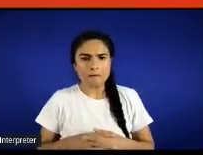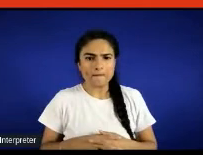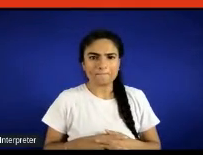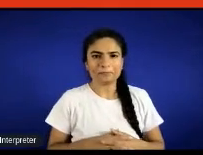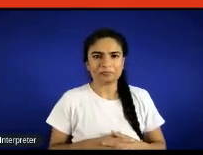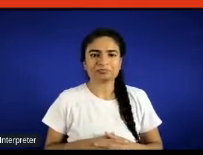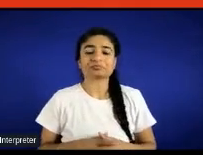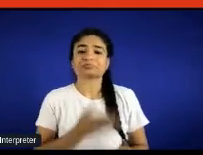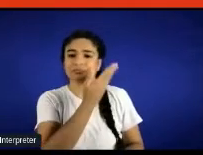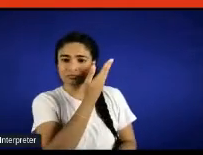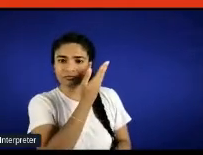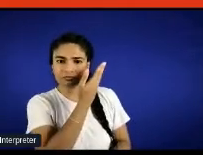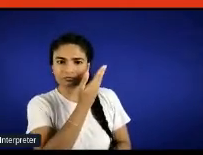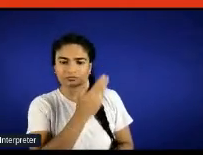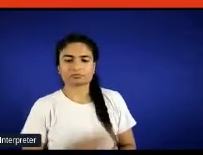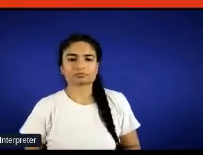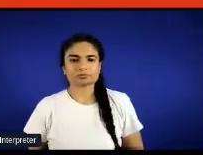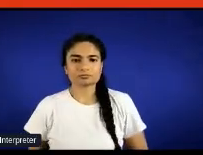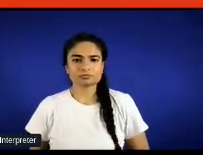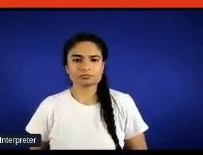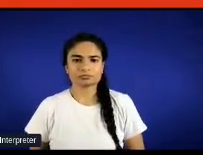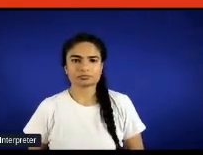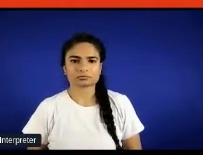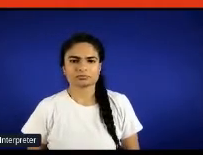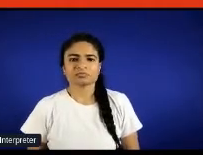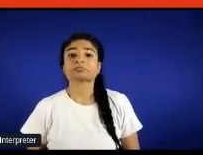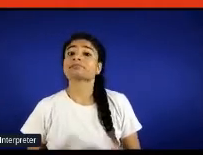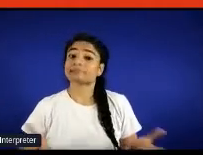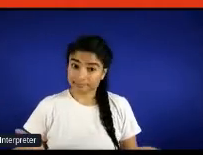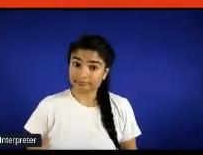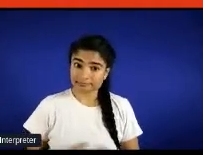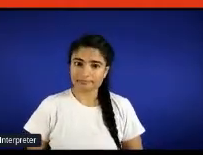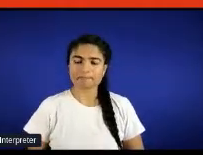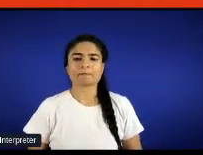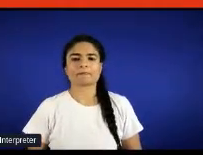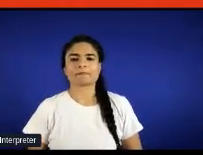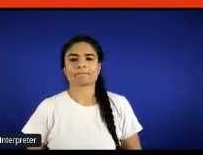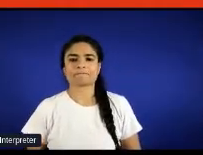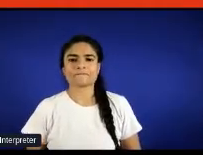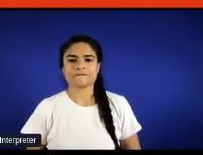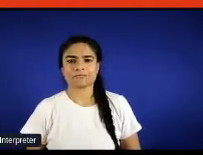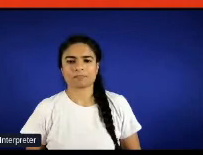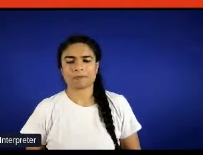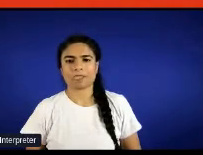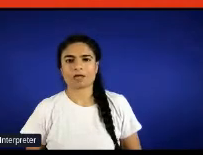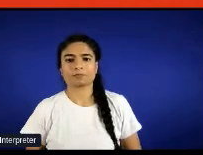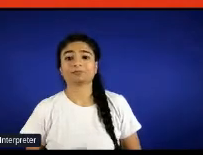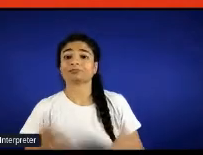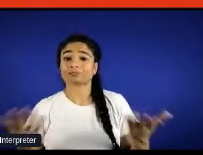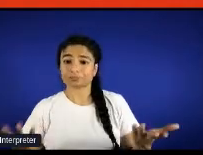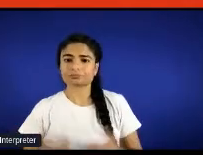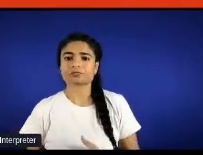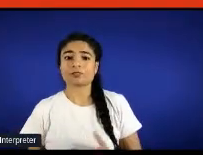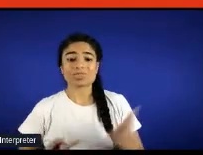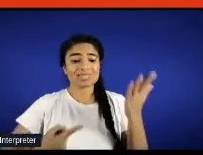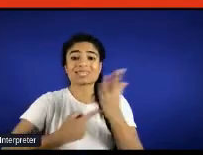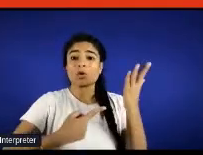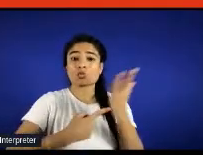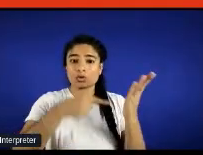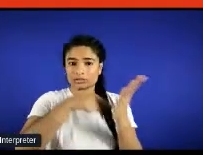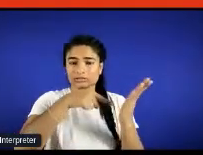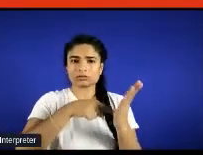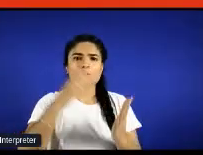Yeah. So this is the technology or the mobile phone application that been